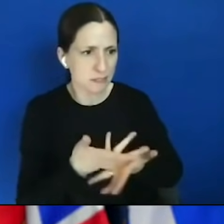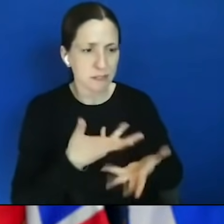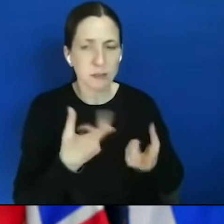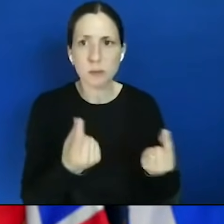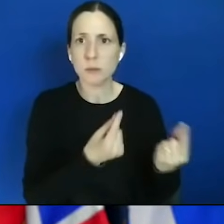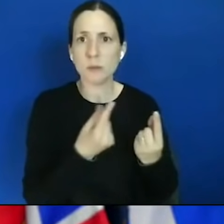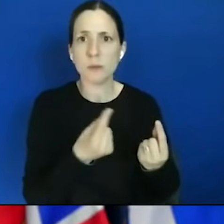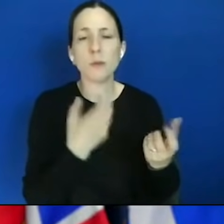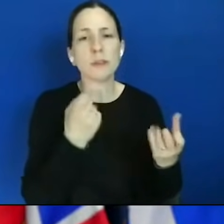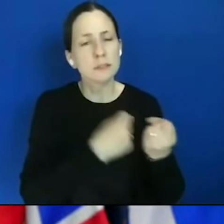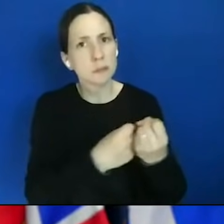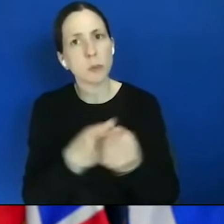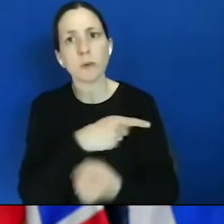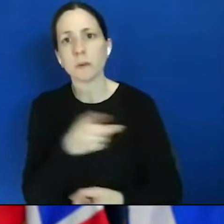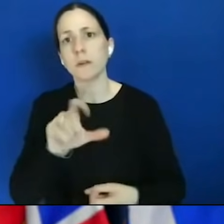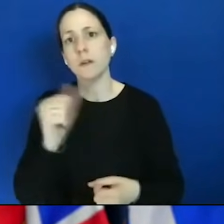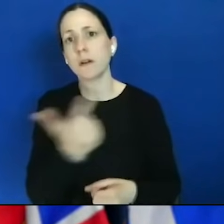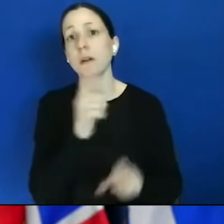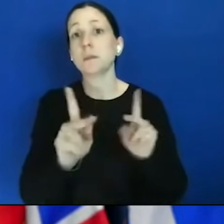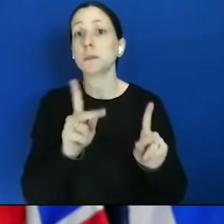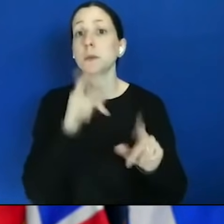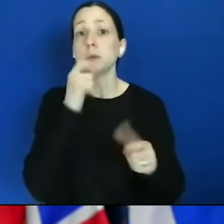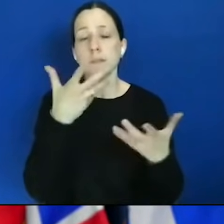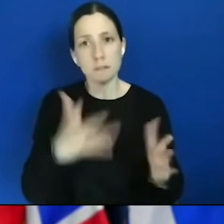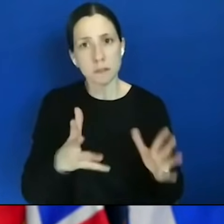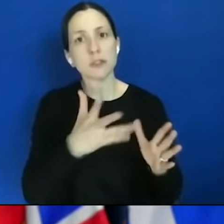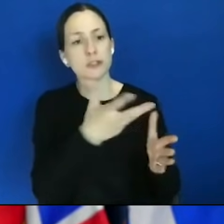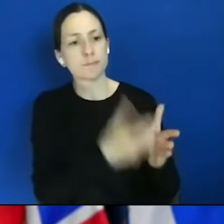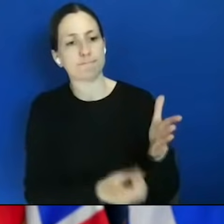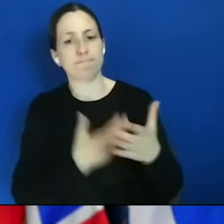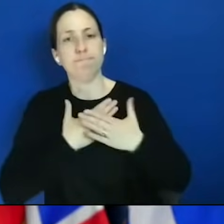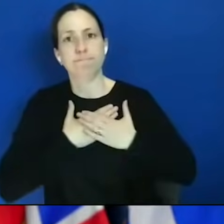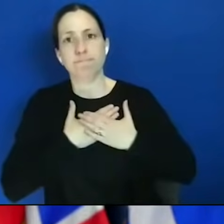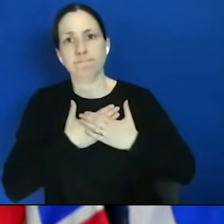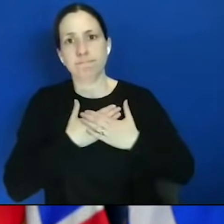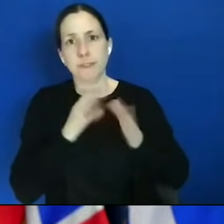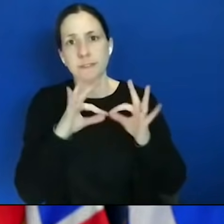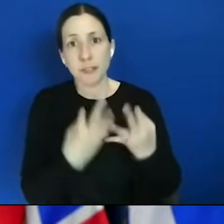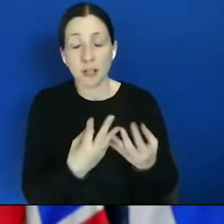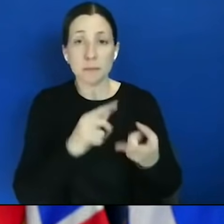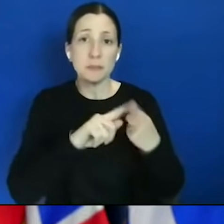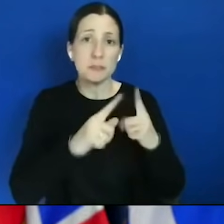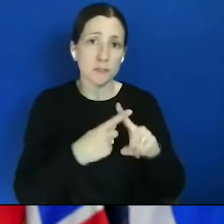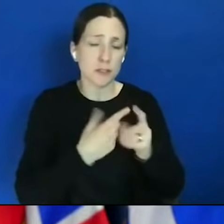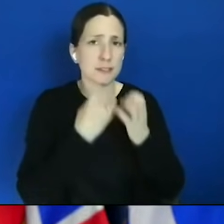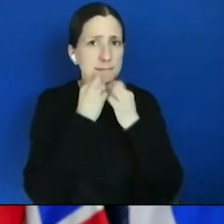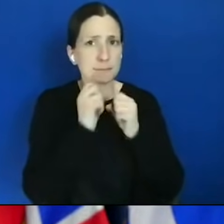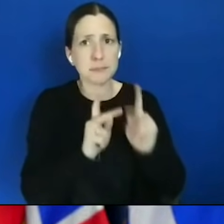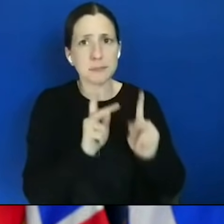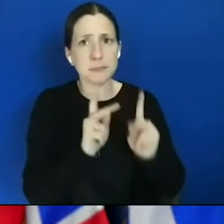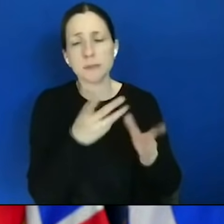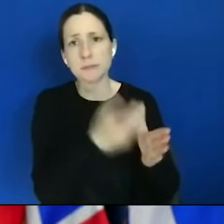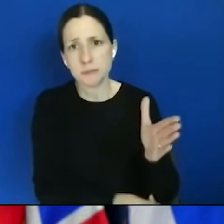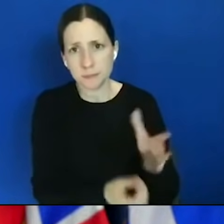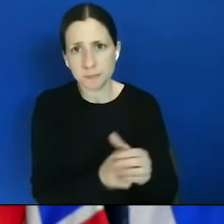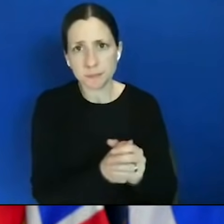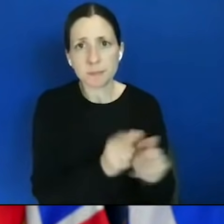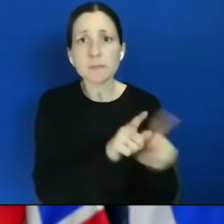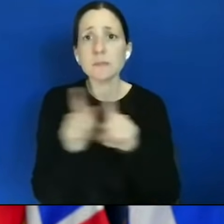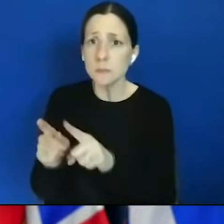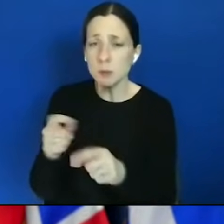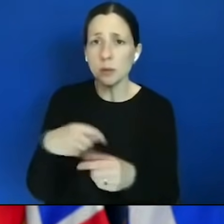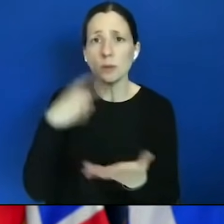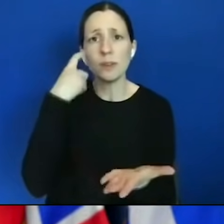loved ones in this public health emergency. I also want to reflect on the public health emergency with respect to the overdose